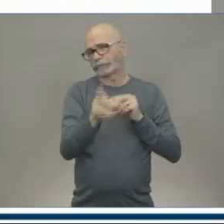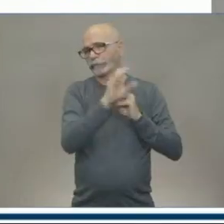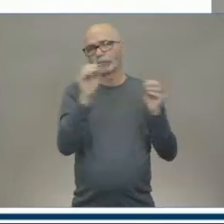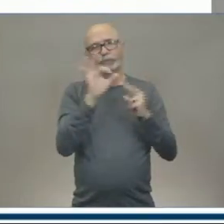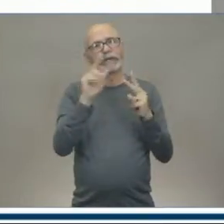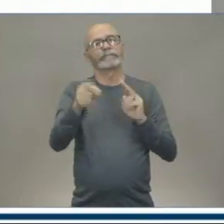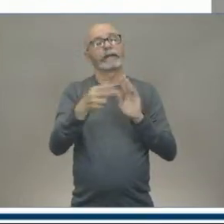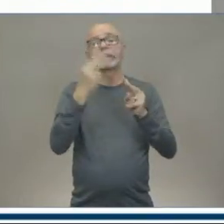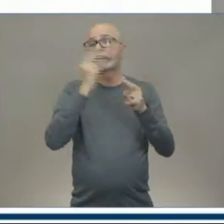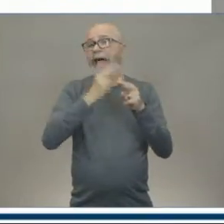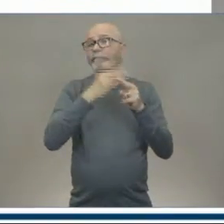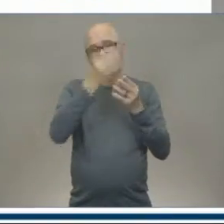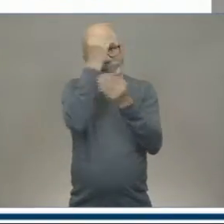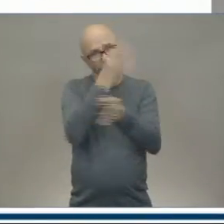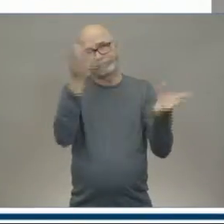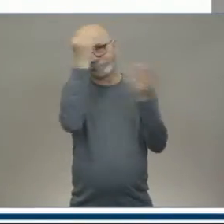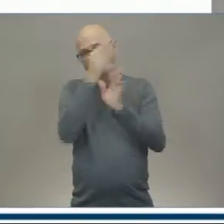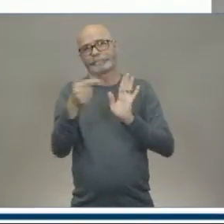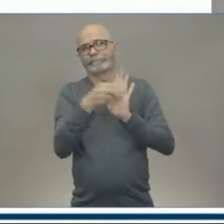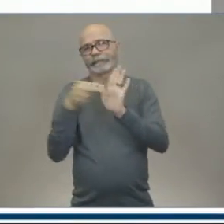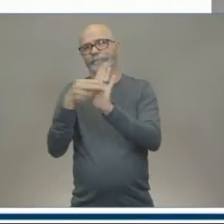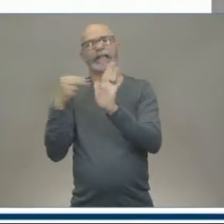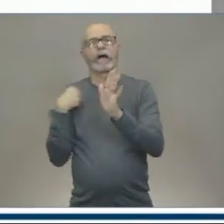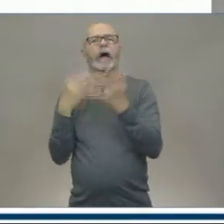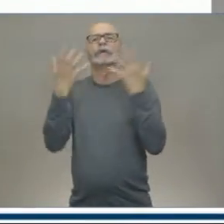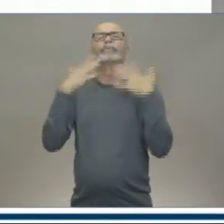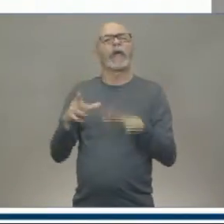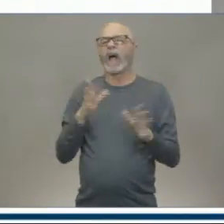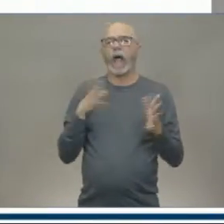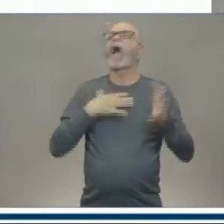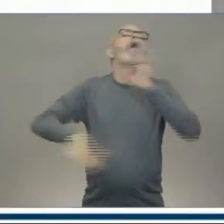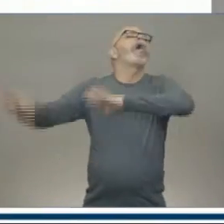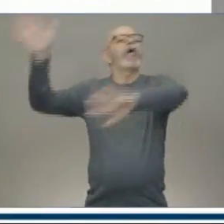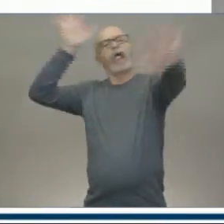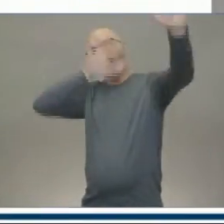our community spread from snowballing into something bigger.